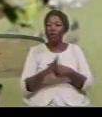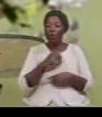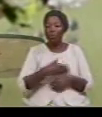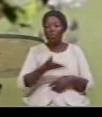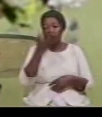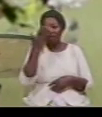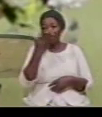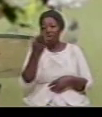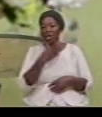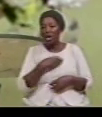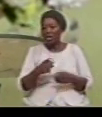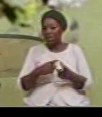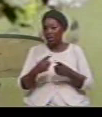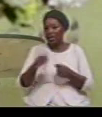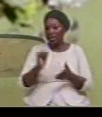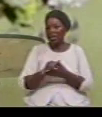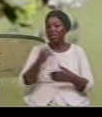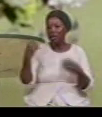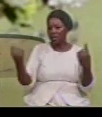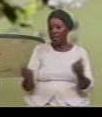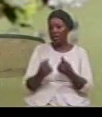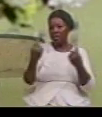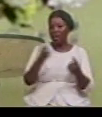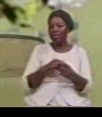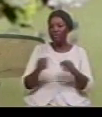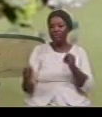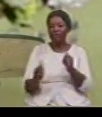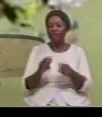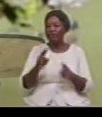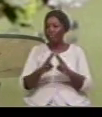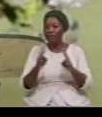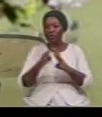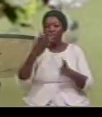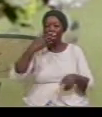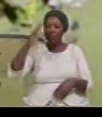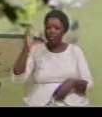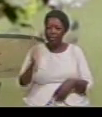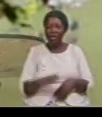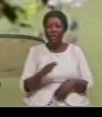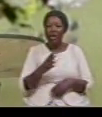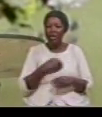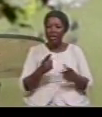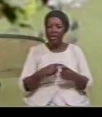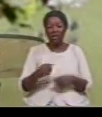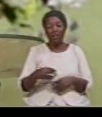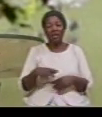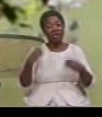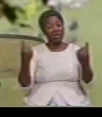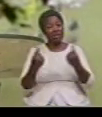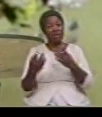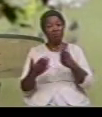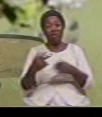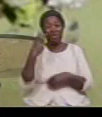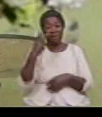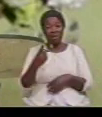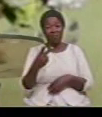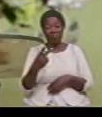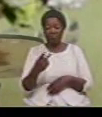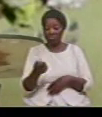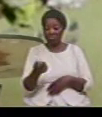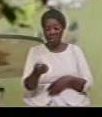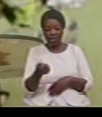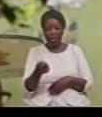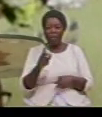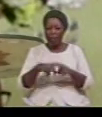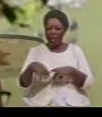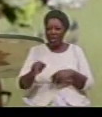is so disastrous. In the same way, sin may seem little, but it is the little forces that spoil the